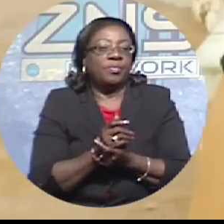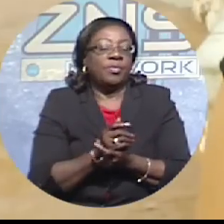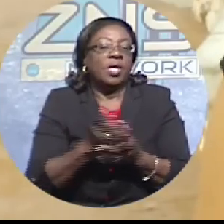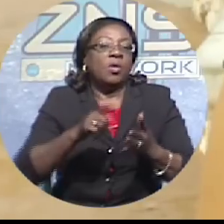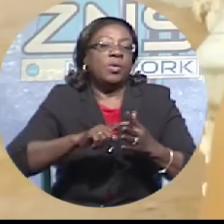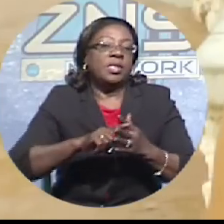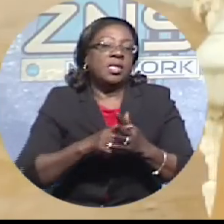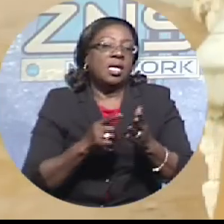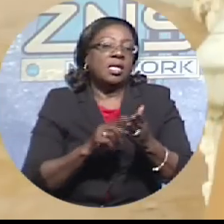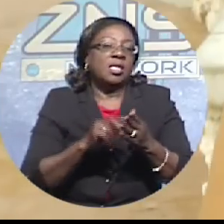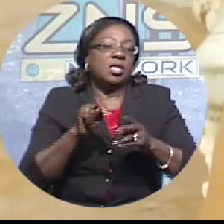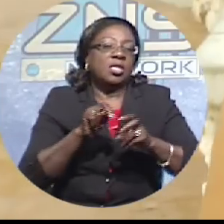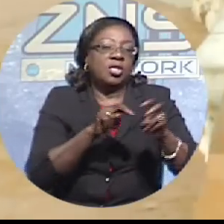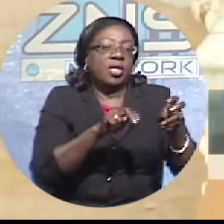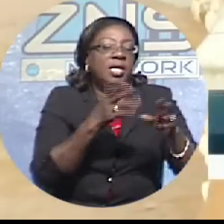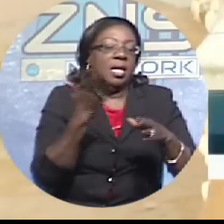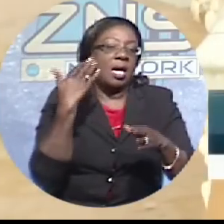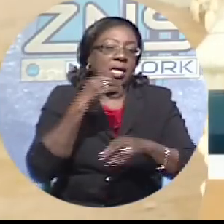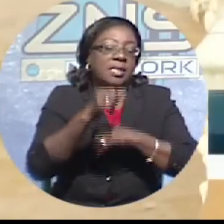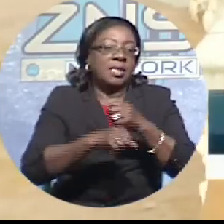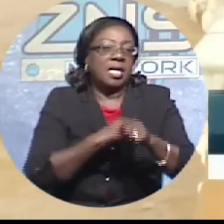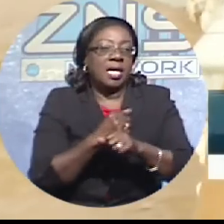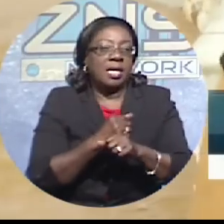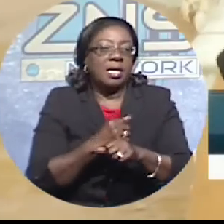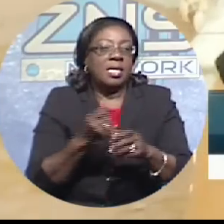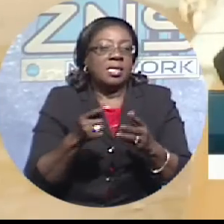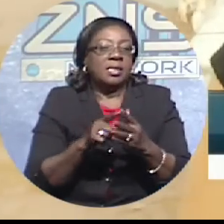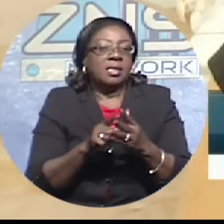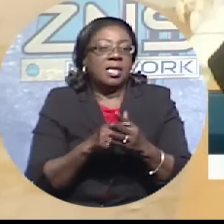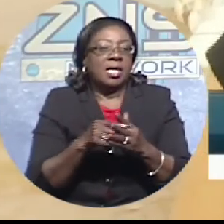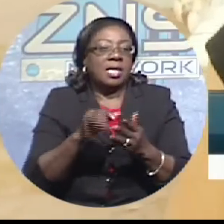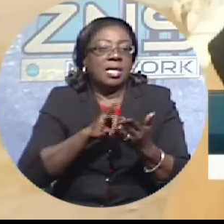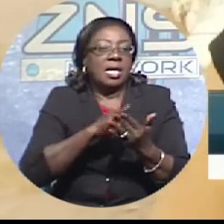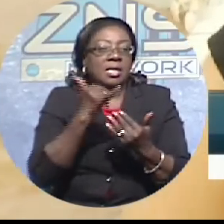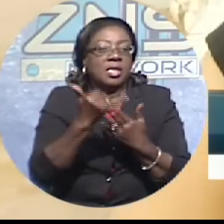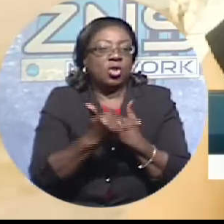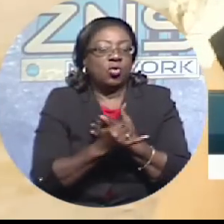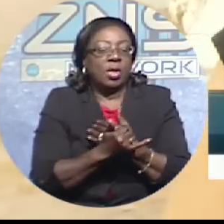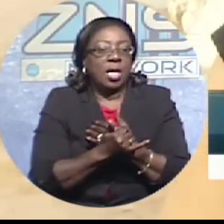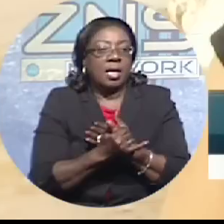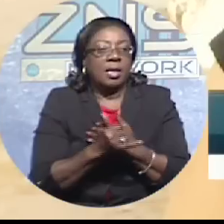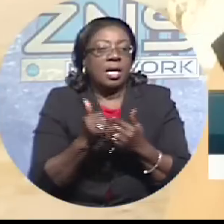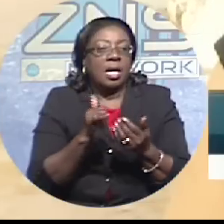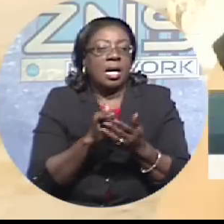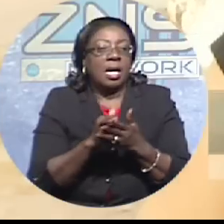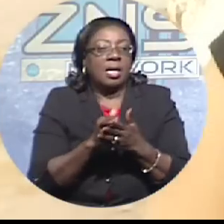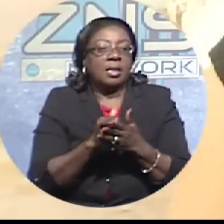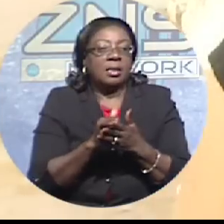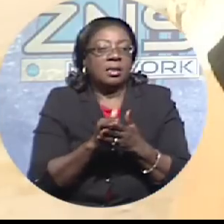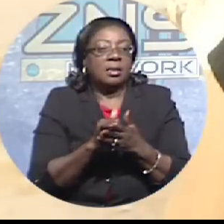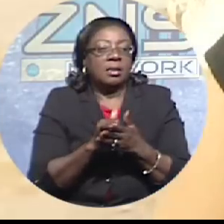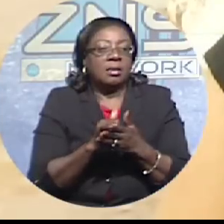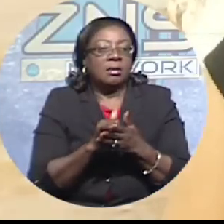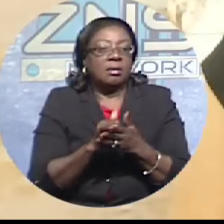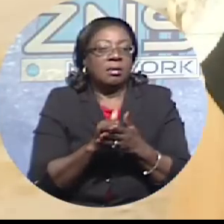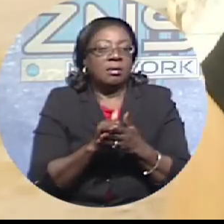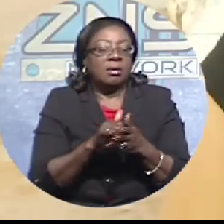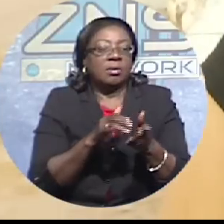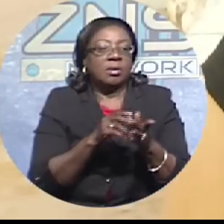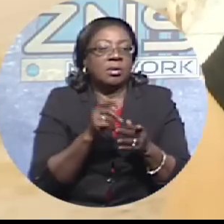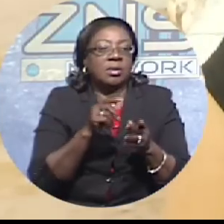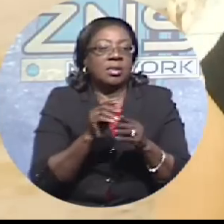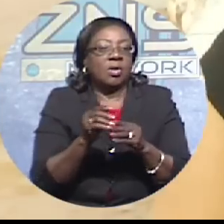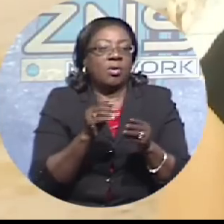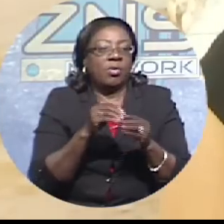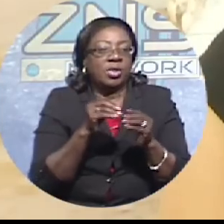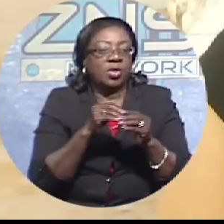Started this journey last year. Starting about last year, July, and that encompassed installing the LTE